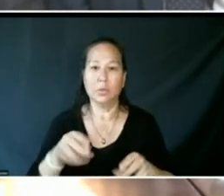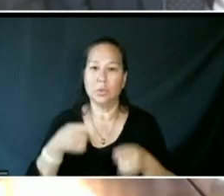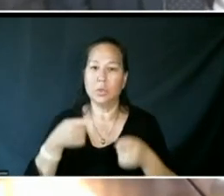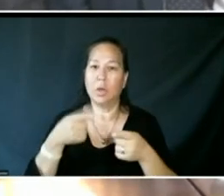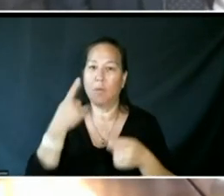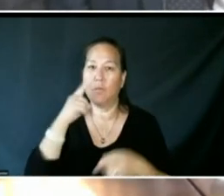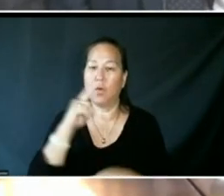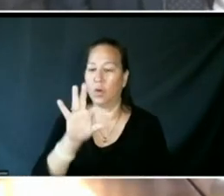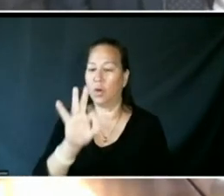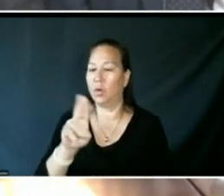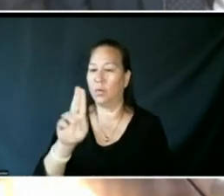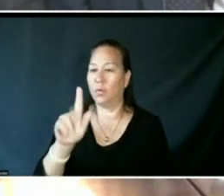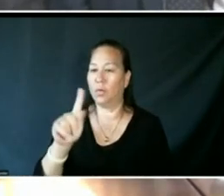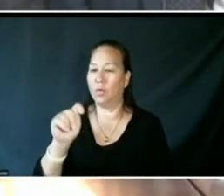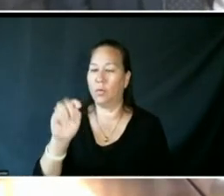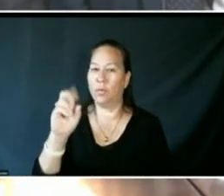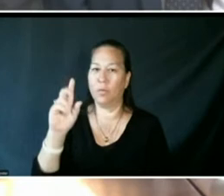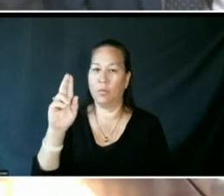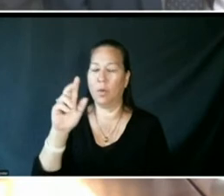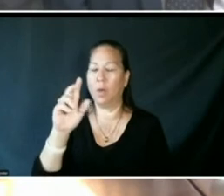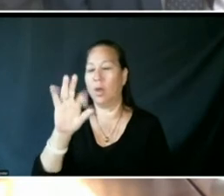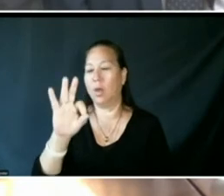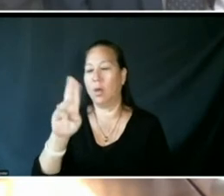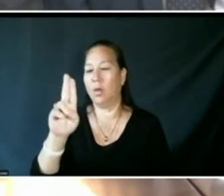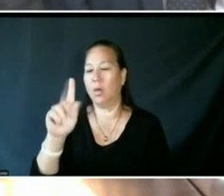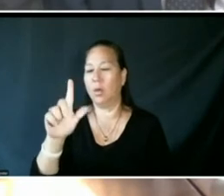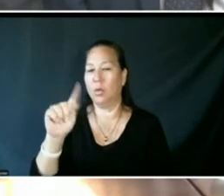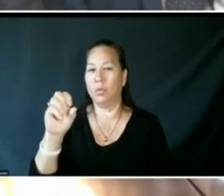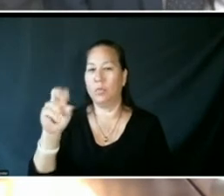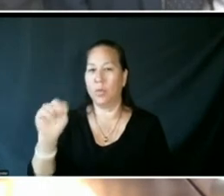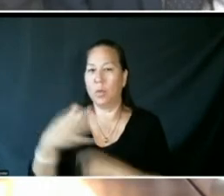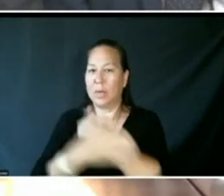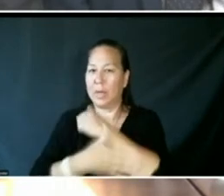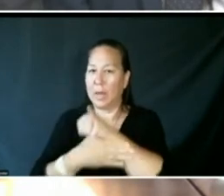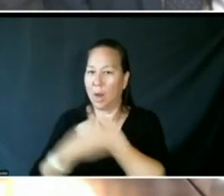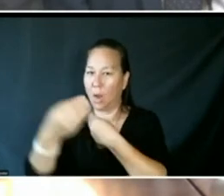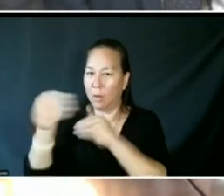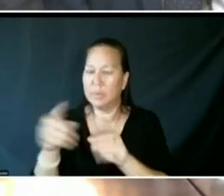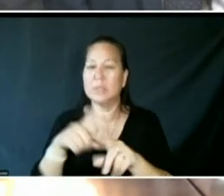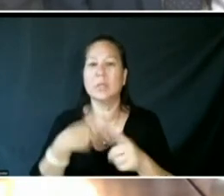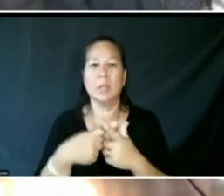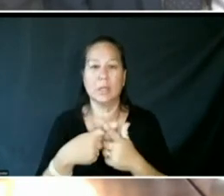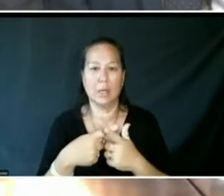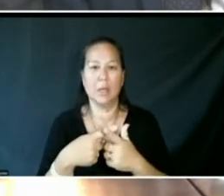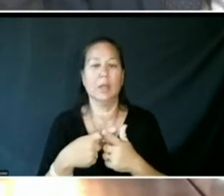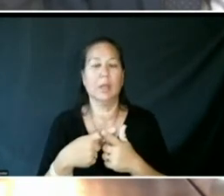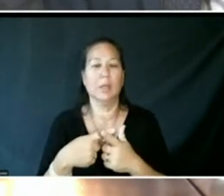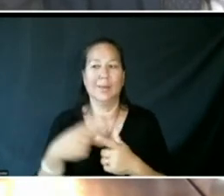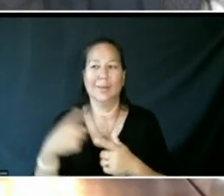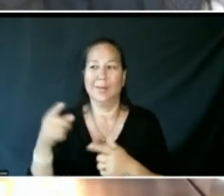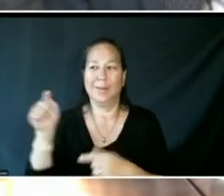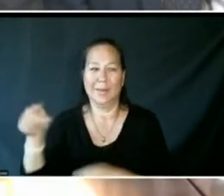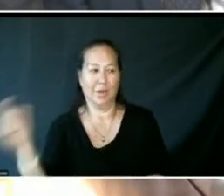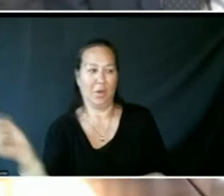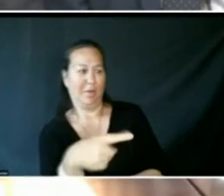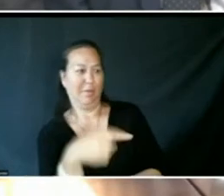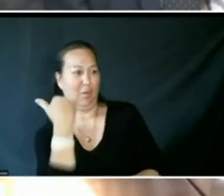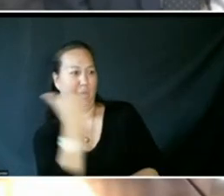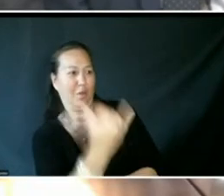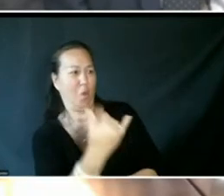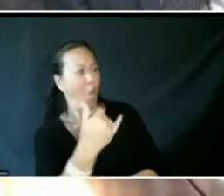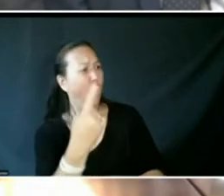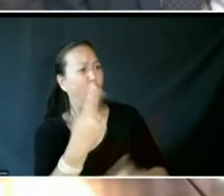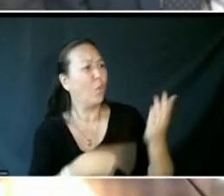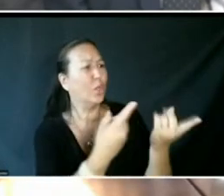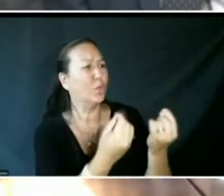So he called the elections director from Fulton, then called Ralph Jones, who was at the State Farm Arena, and said, what the heck are you doing? Go ahead and